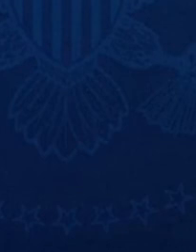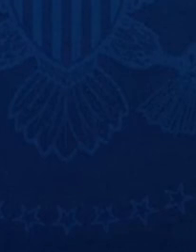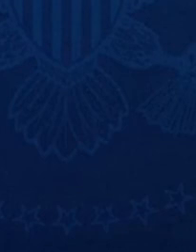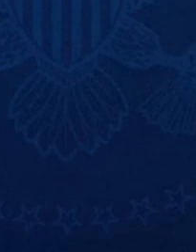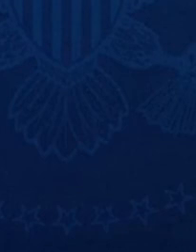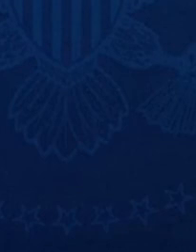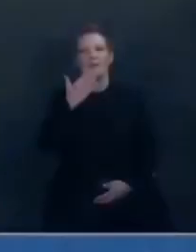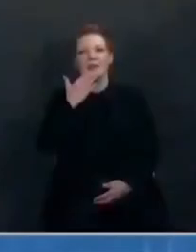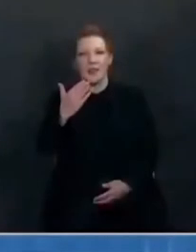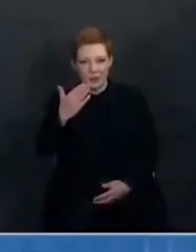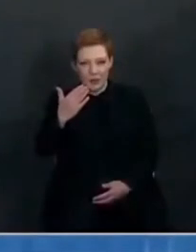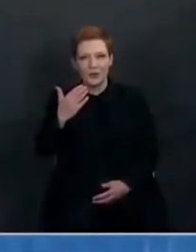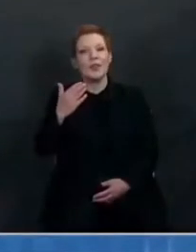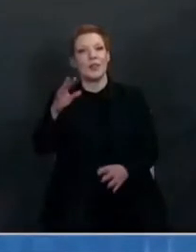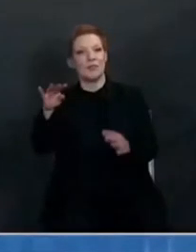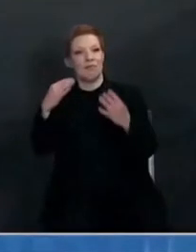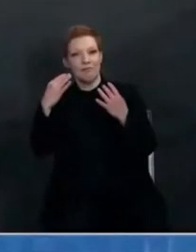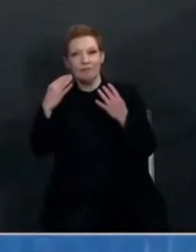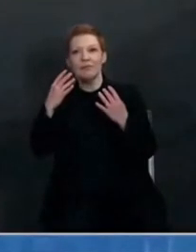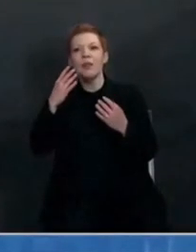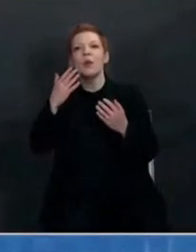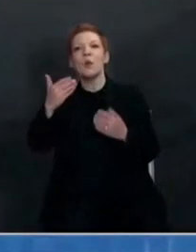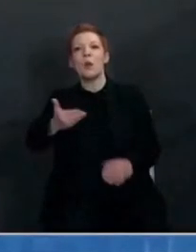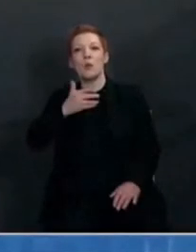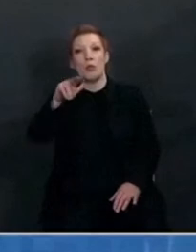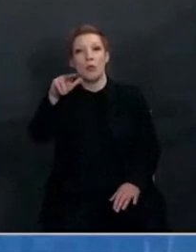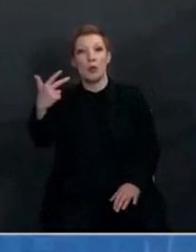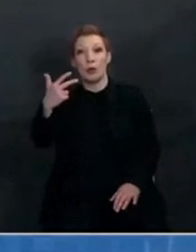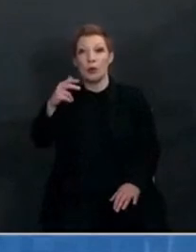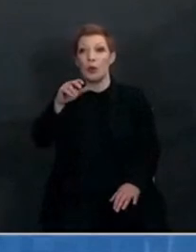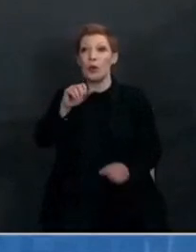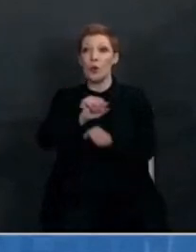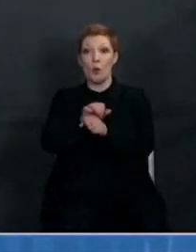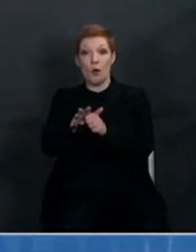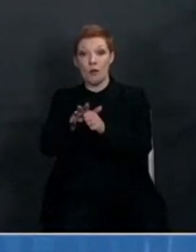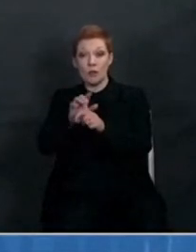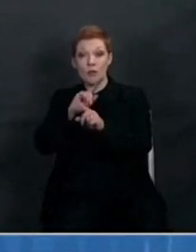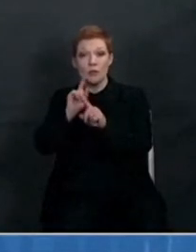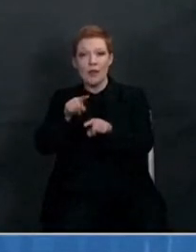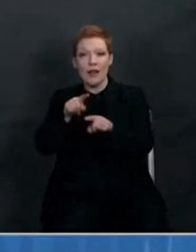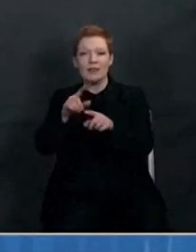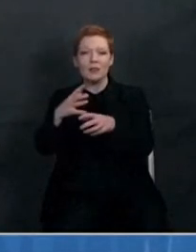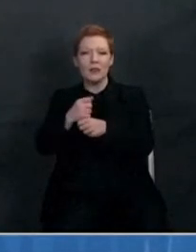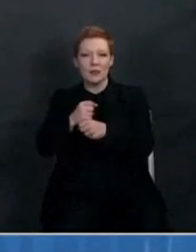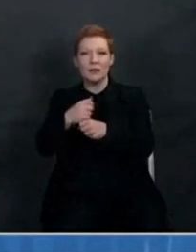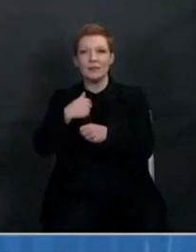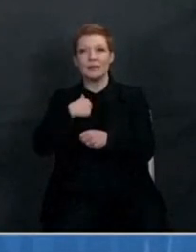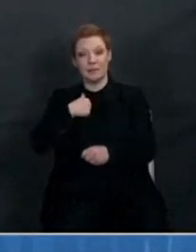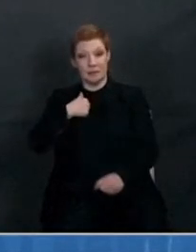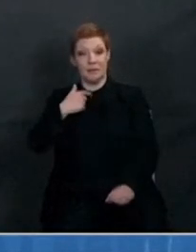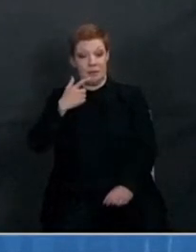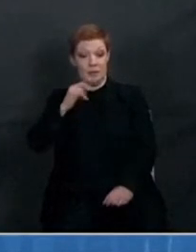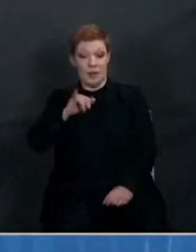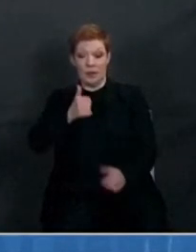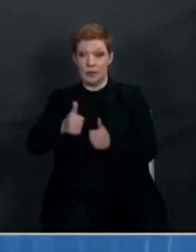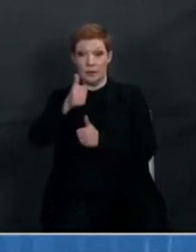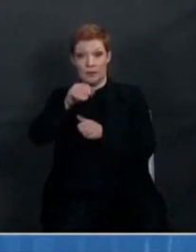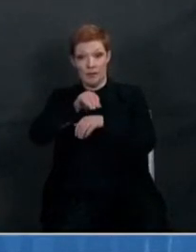Thanks for joining us. Welcome to our third COVID response briefing. I'm Andy Slavitt, White House Senior Advisor for the Pandemic